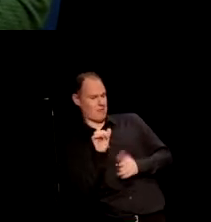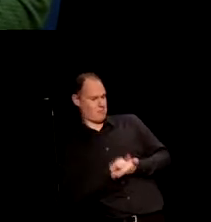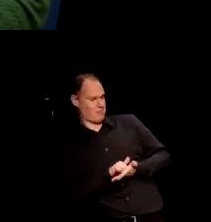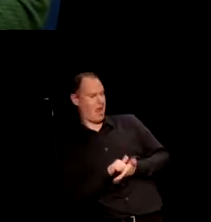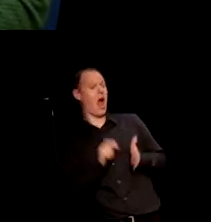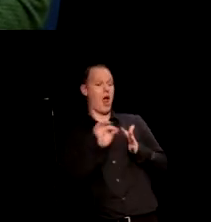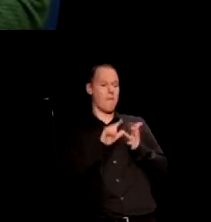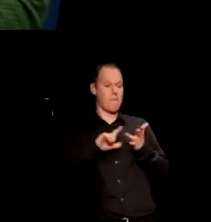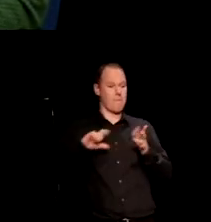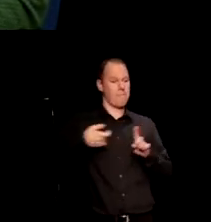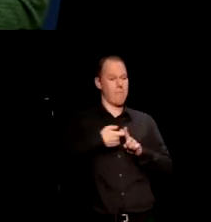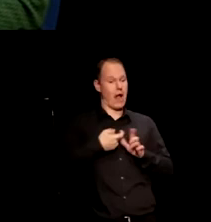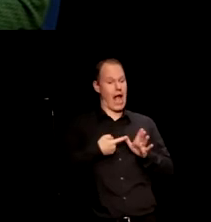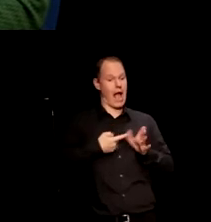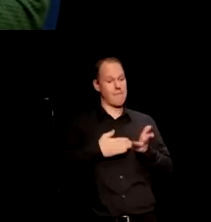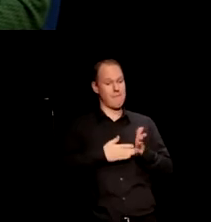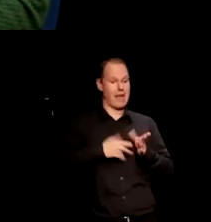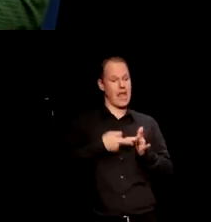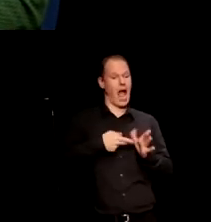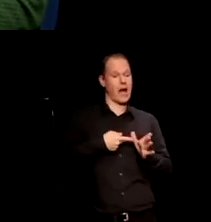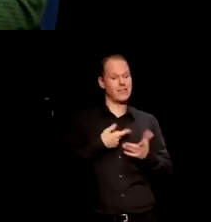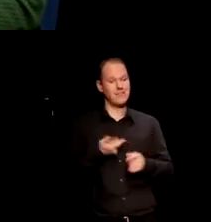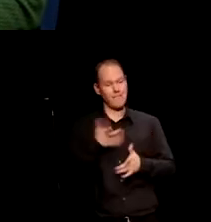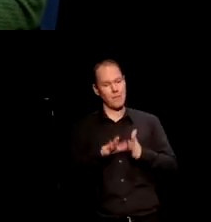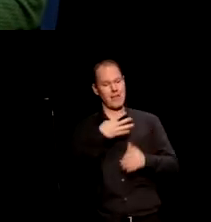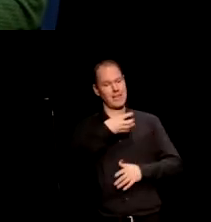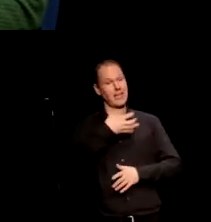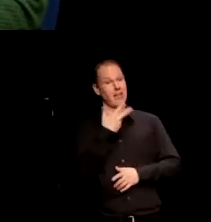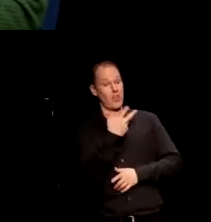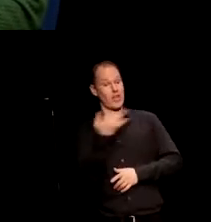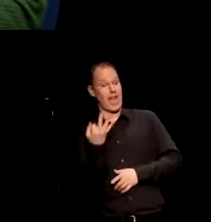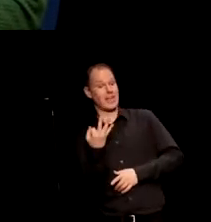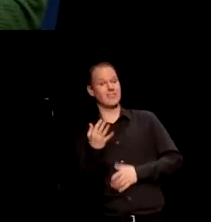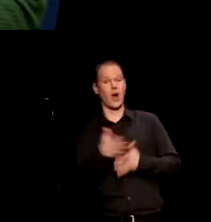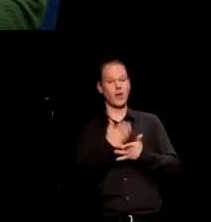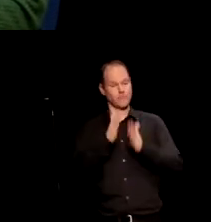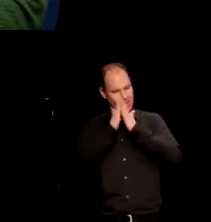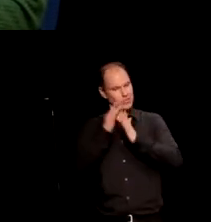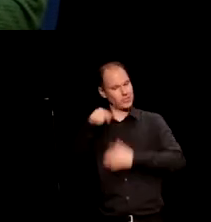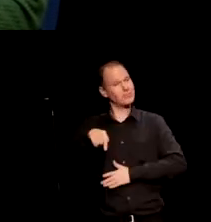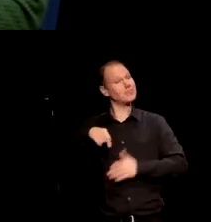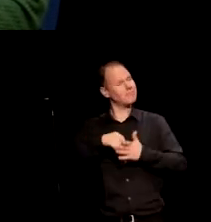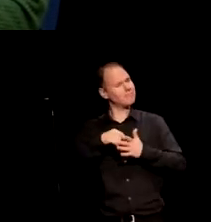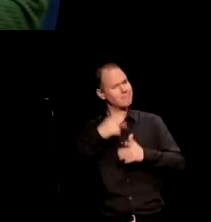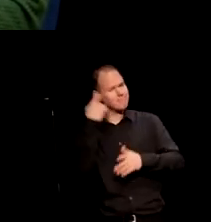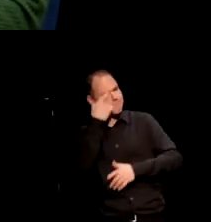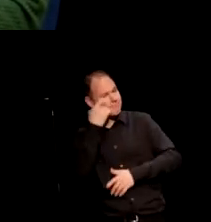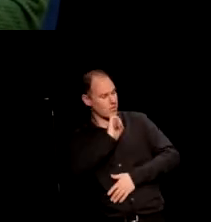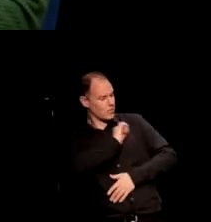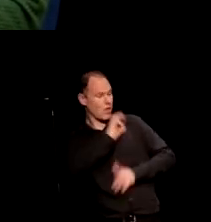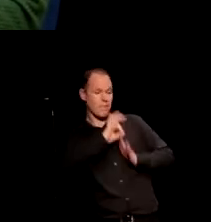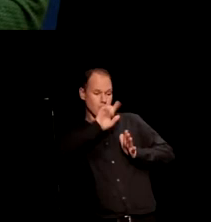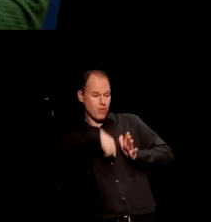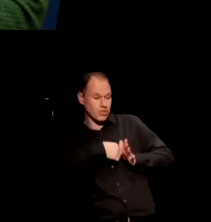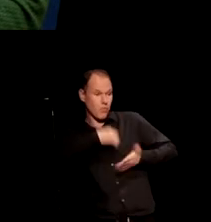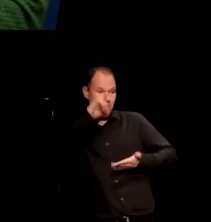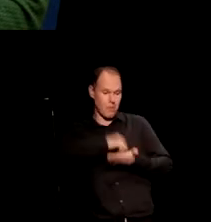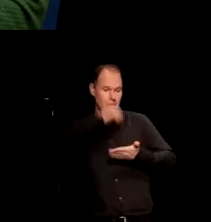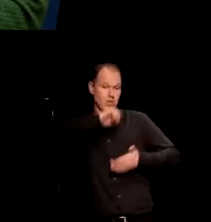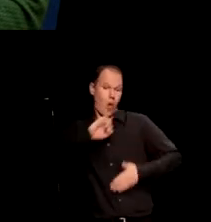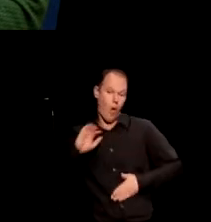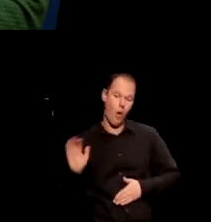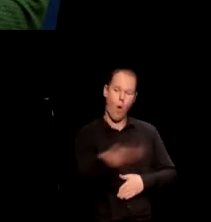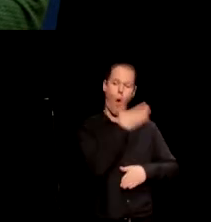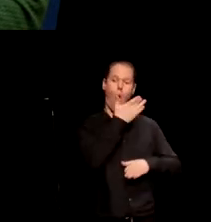Pocomania, great, from 1938 on revivalist religion. Is there any chance of the project publishing all of her plays